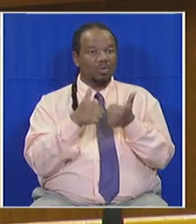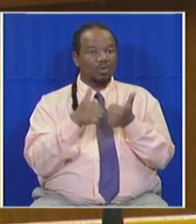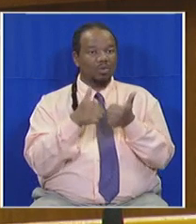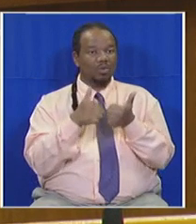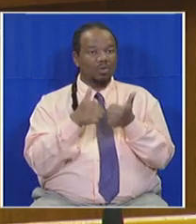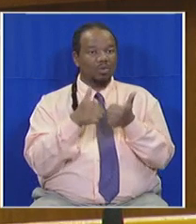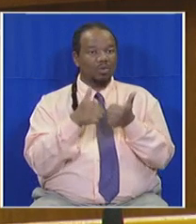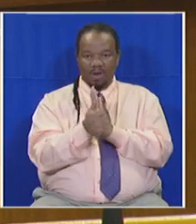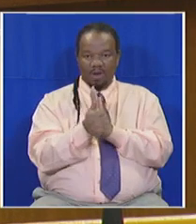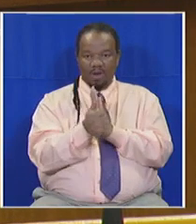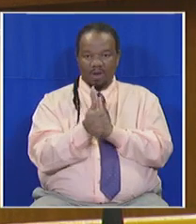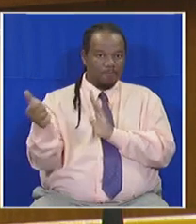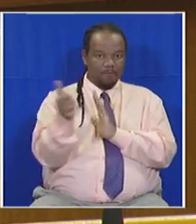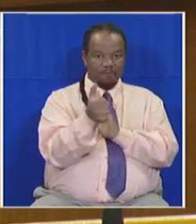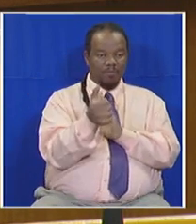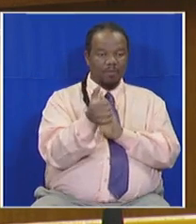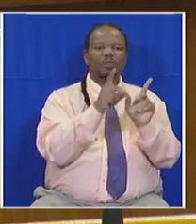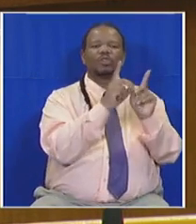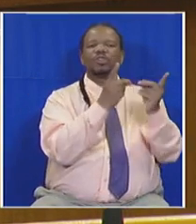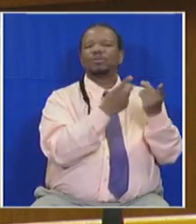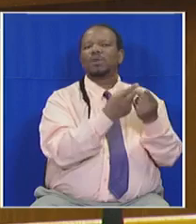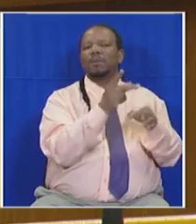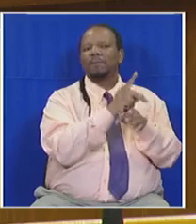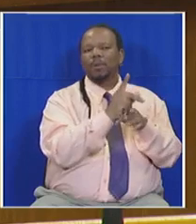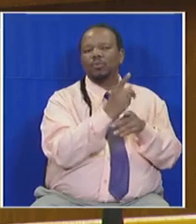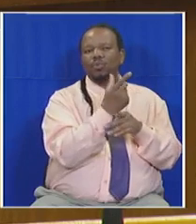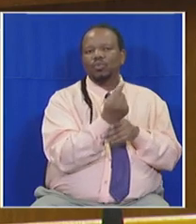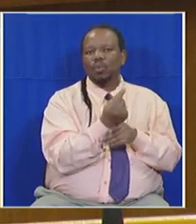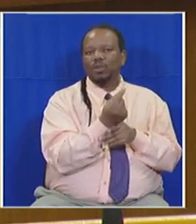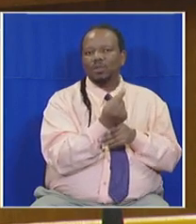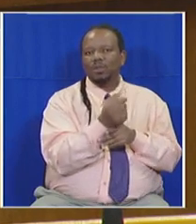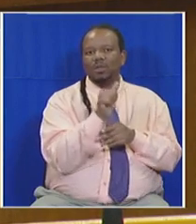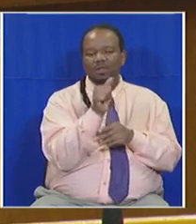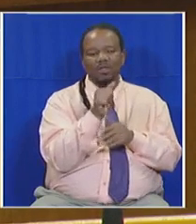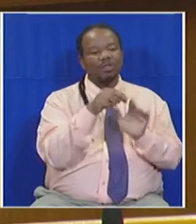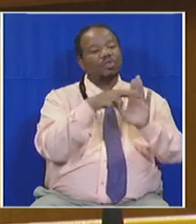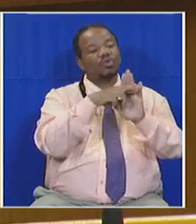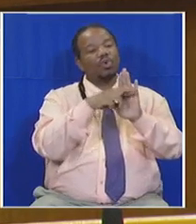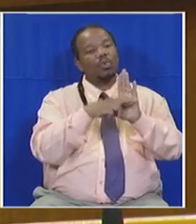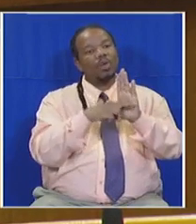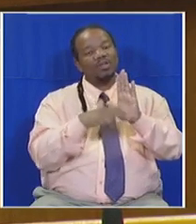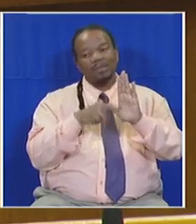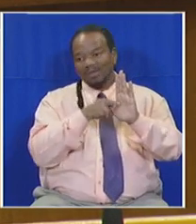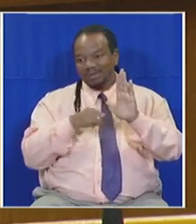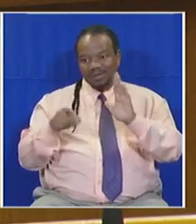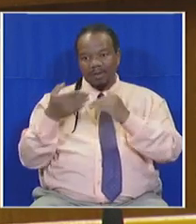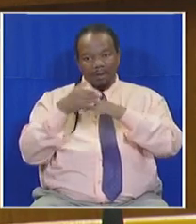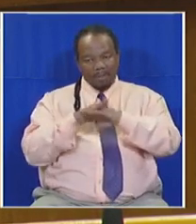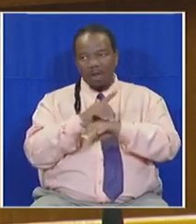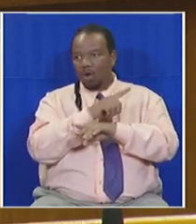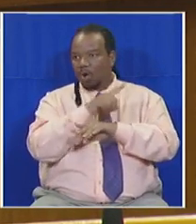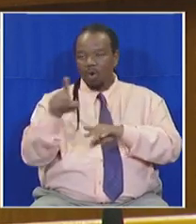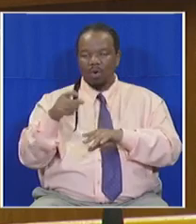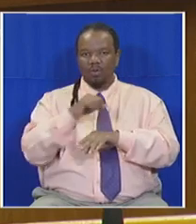the department intends promulgating the regulations applicable to all staff members below management